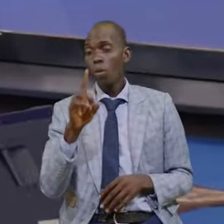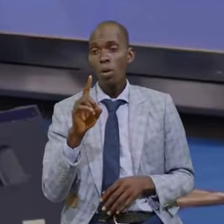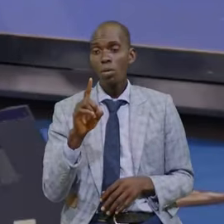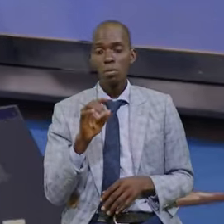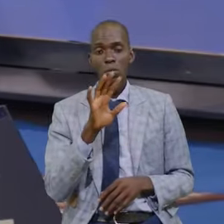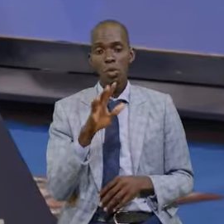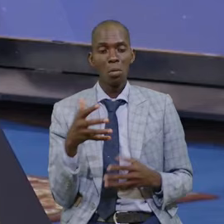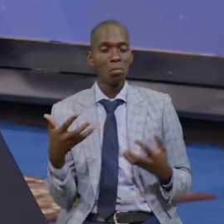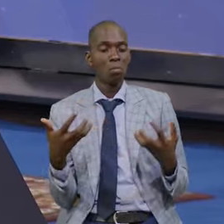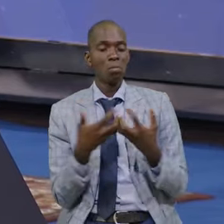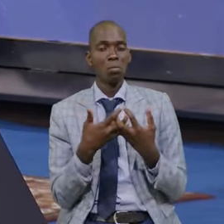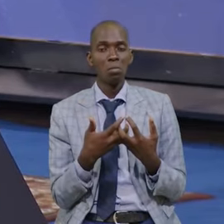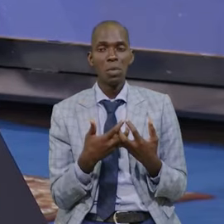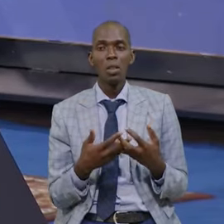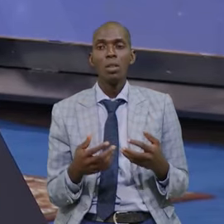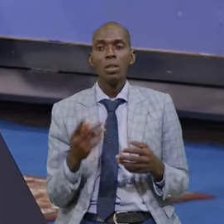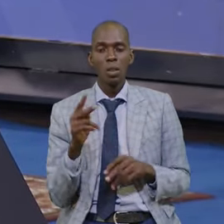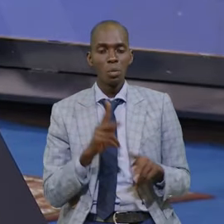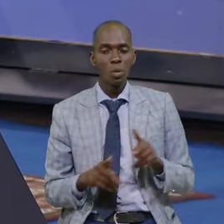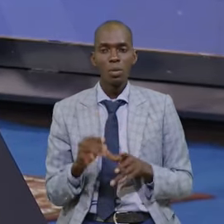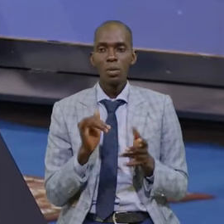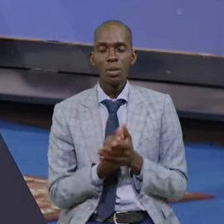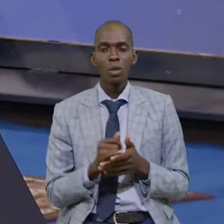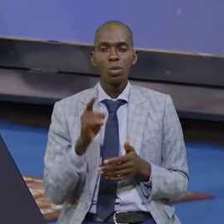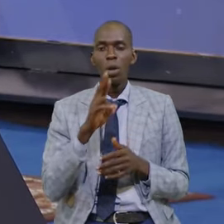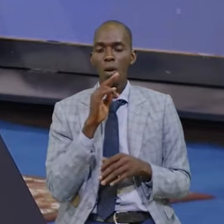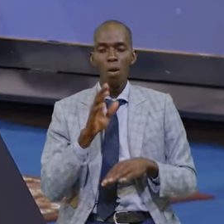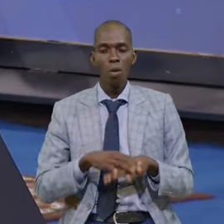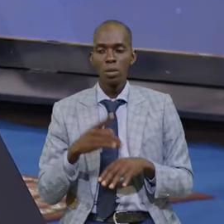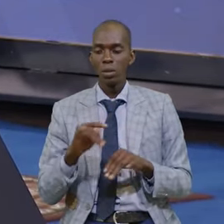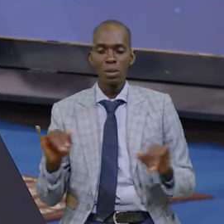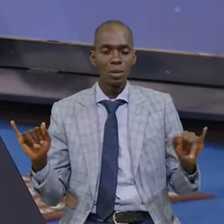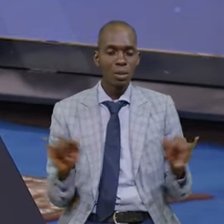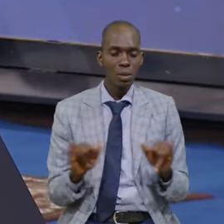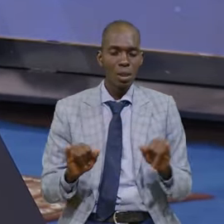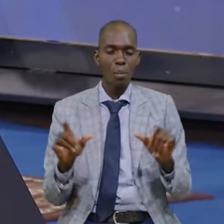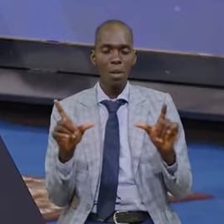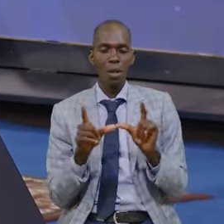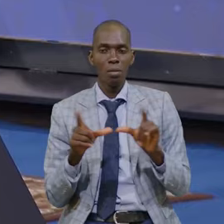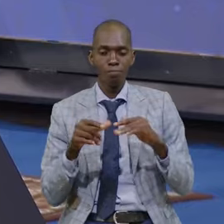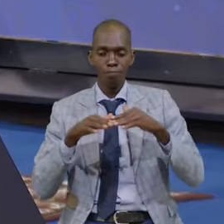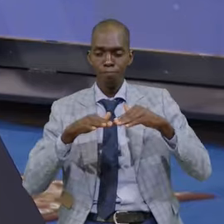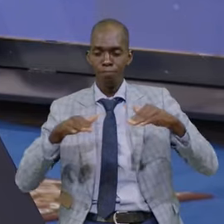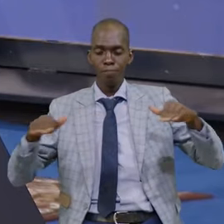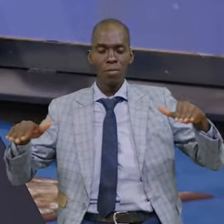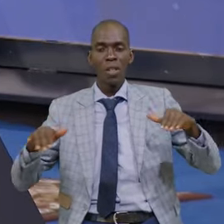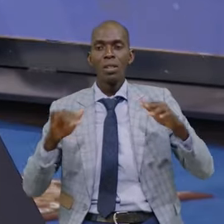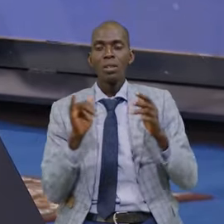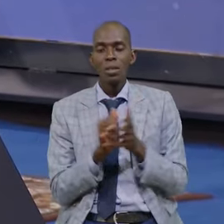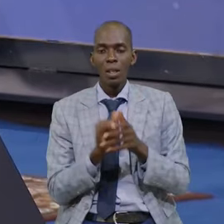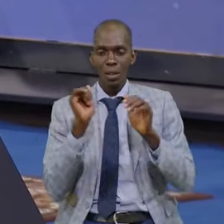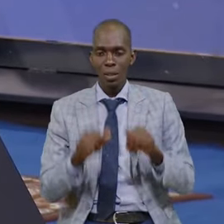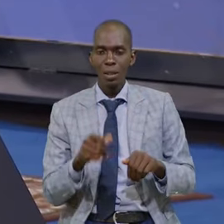peers, the people horizontally, that can lift you up above